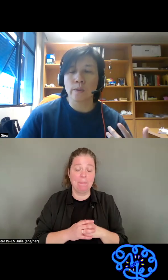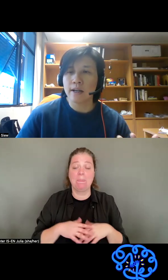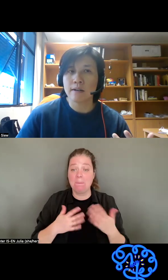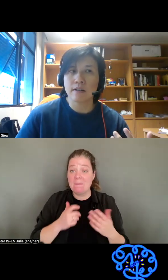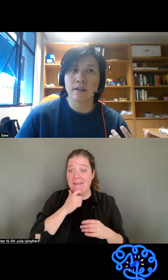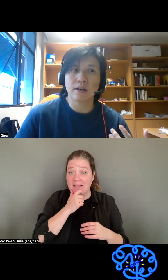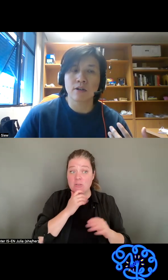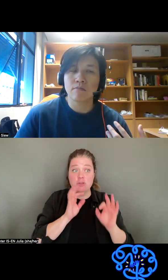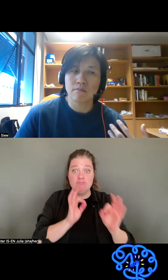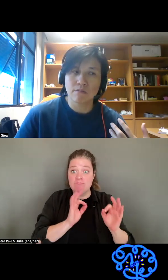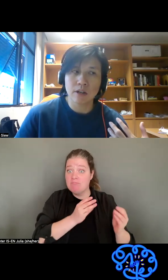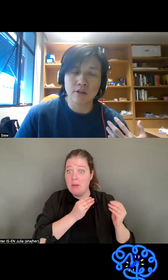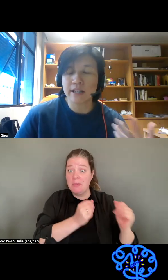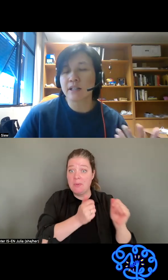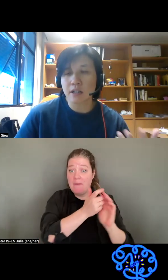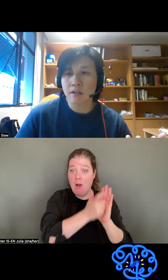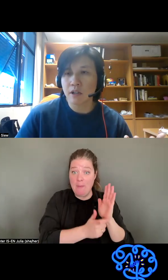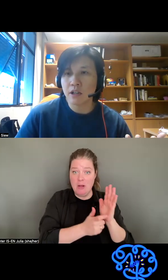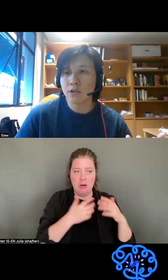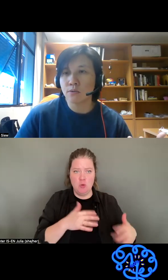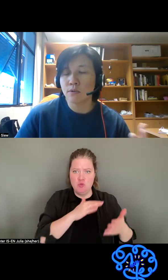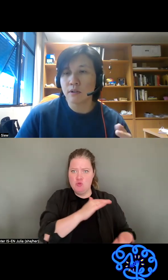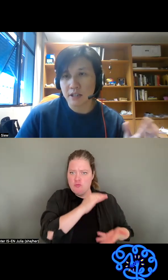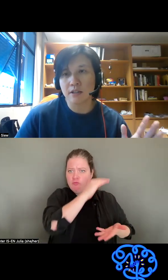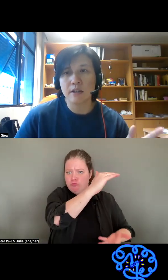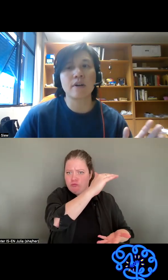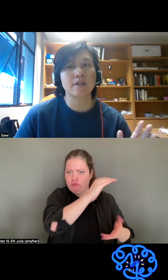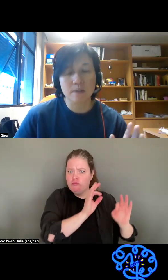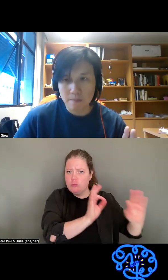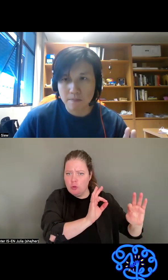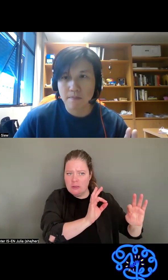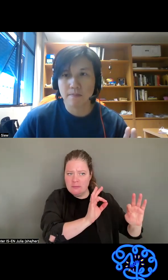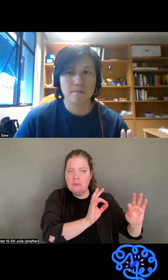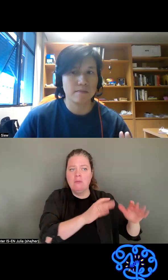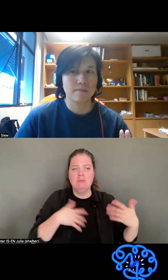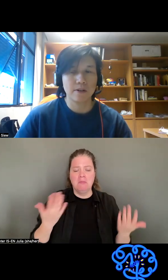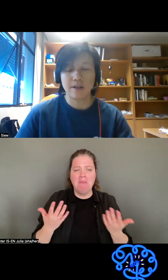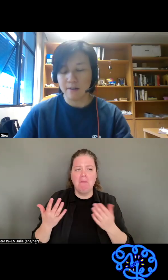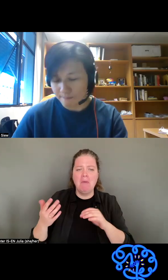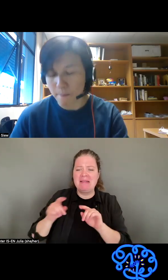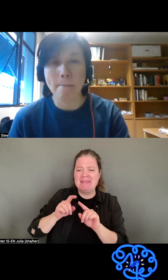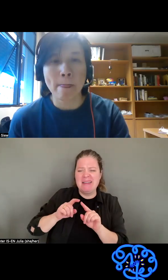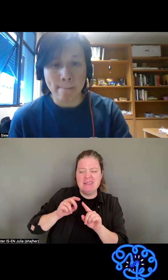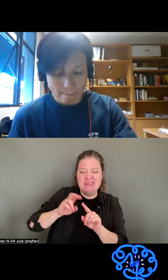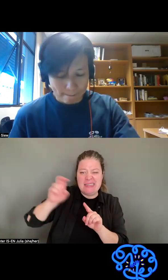are showing a greater sensitivity to distance effects. Okay.